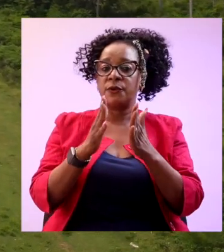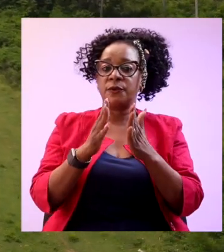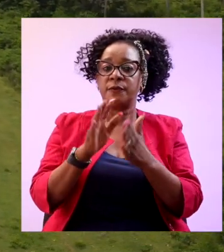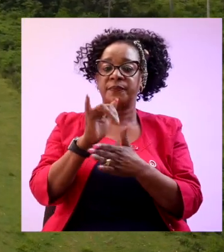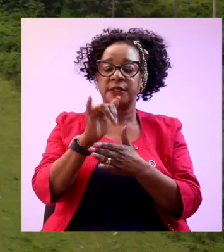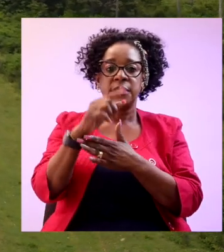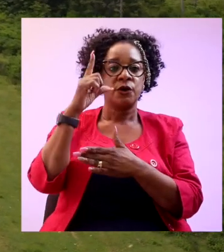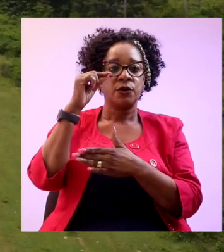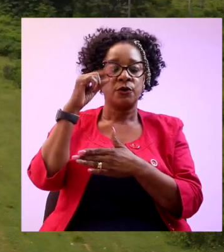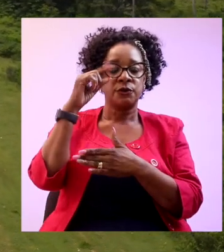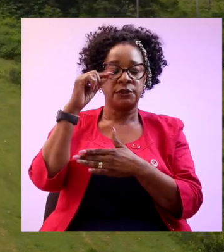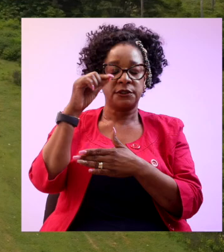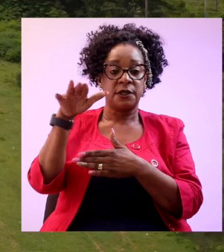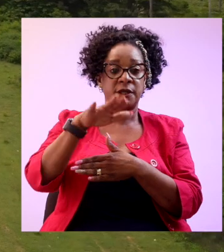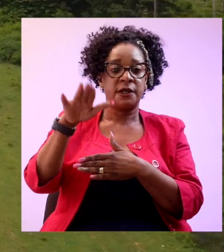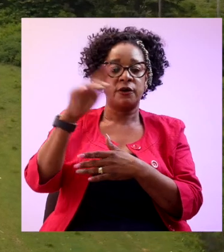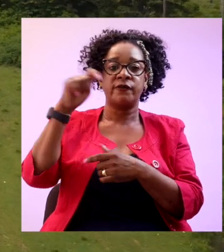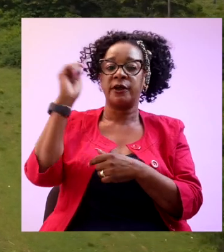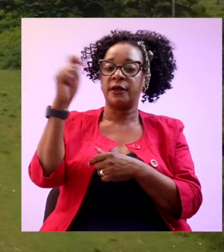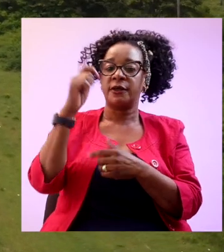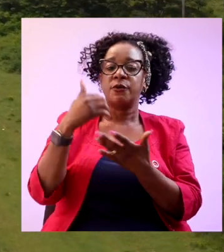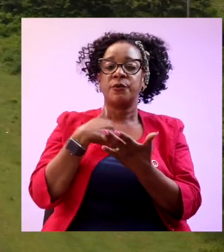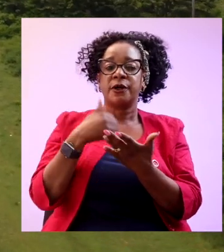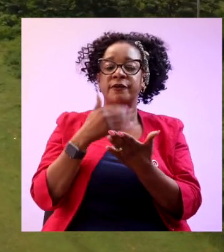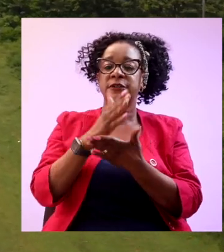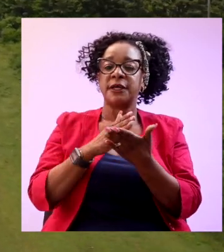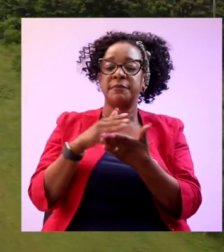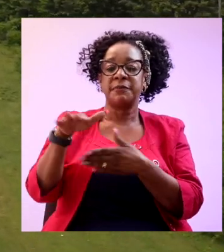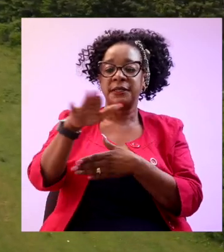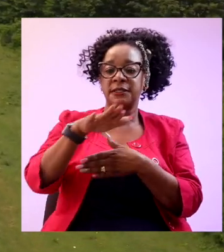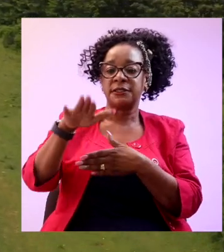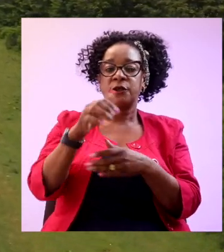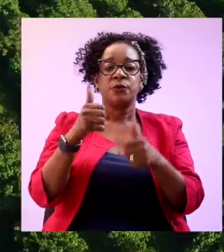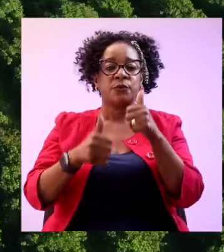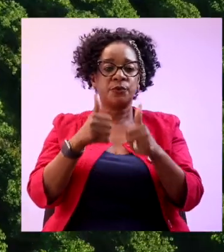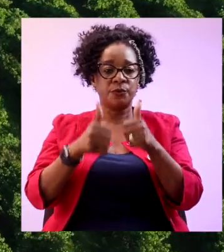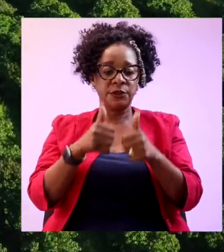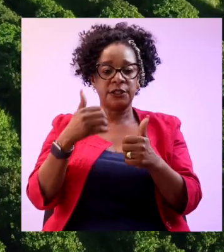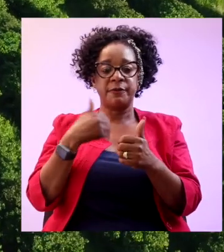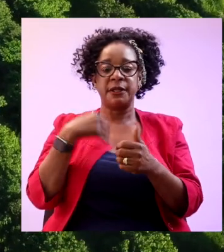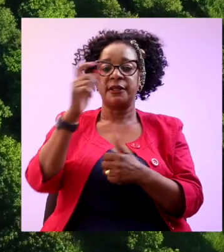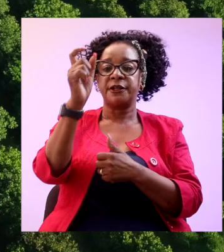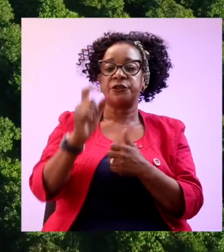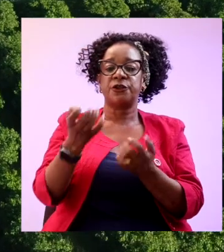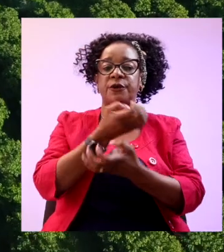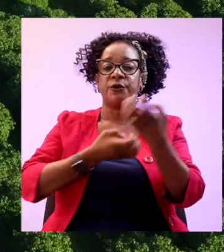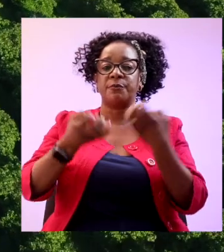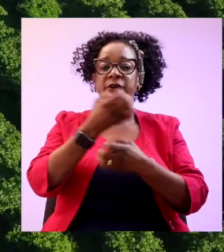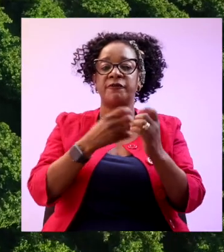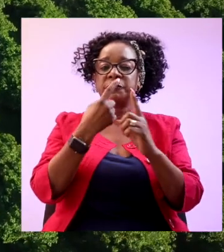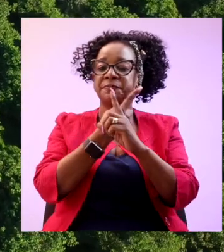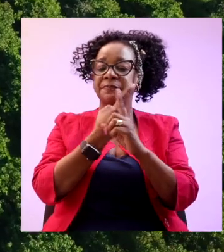Nestled along the picturesque coastline of Kenya lies a vibrant industry that has been a cornerstone of the